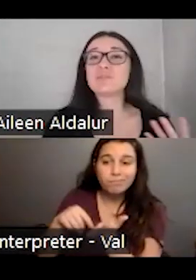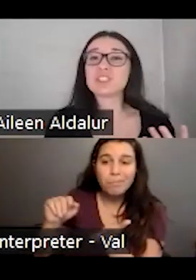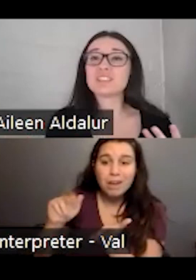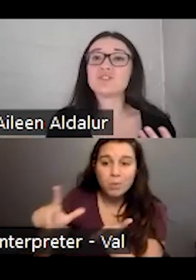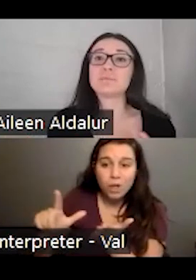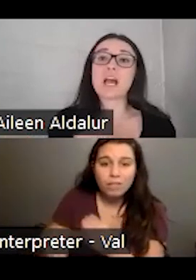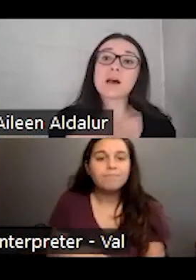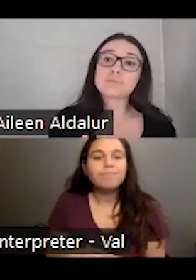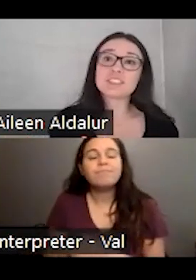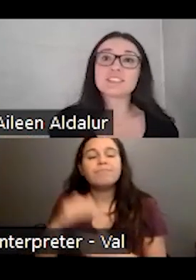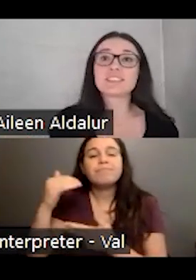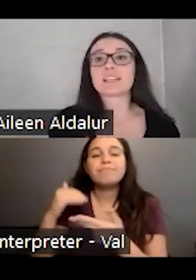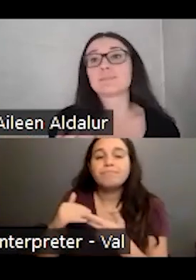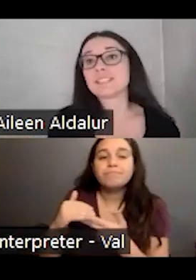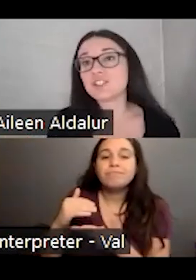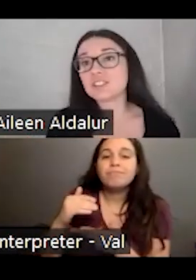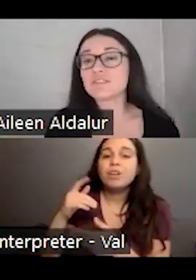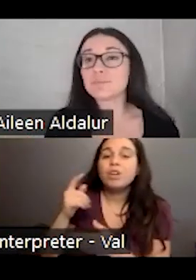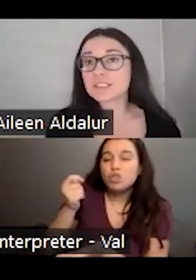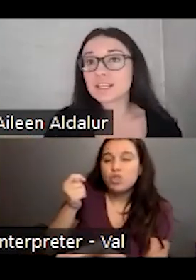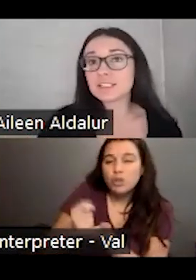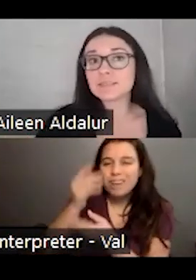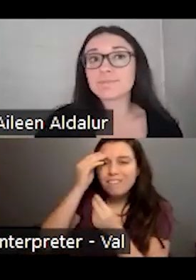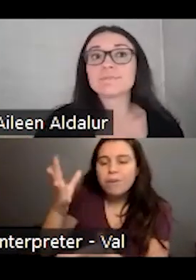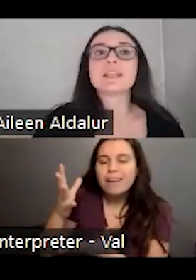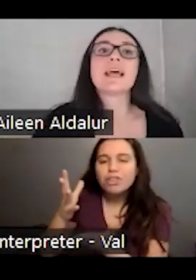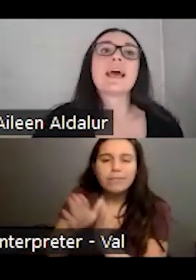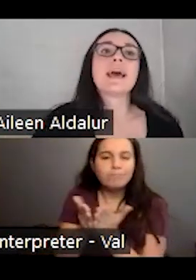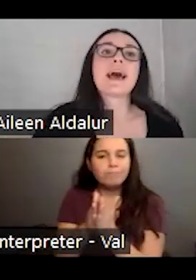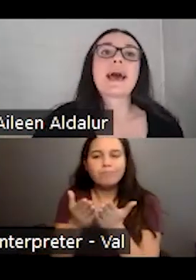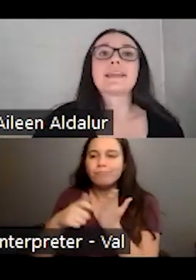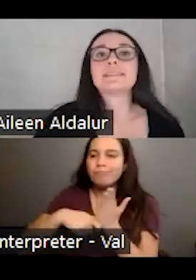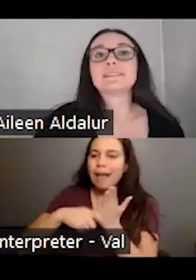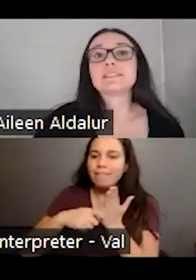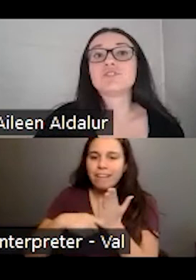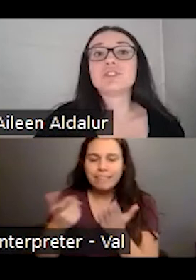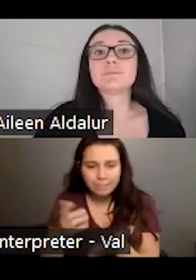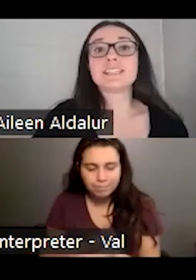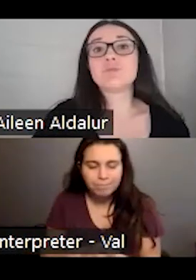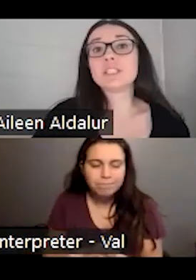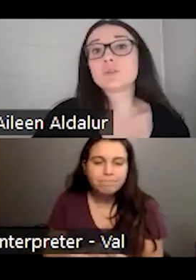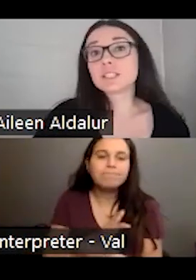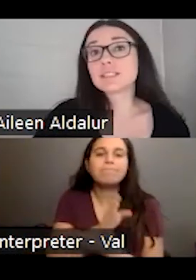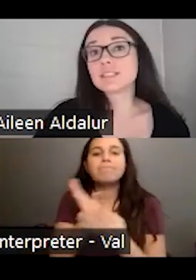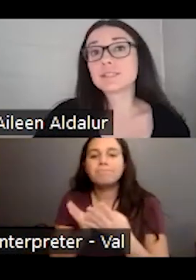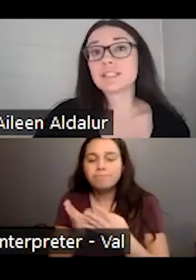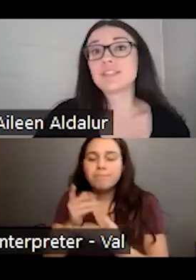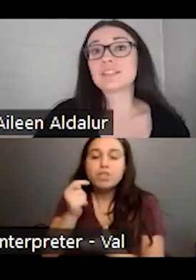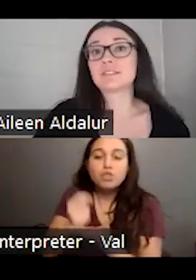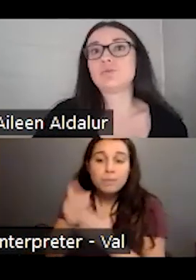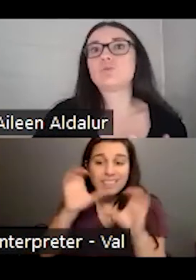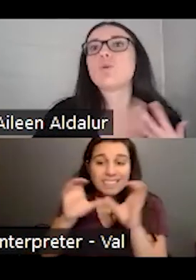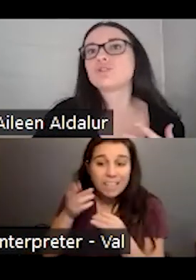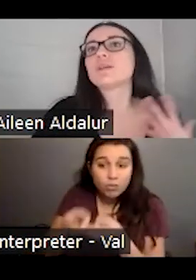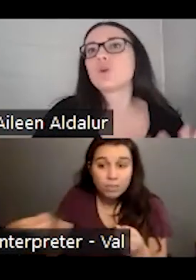with descriptions of treatment options and expectations of the process, adding a list of treatment-seeking resources